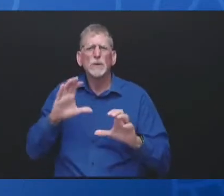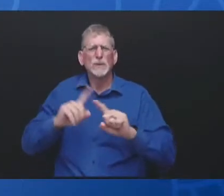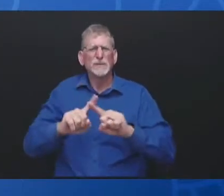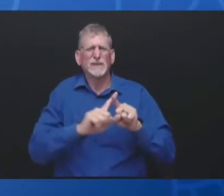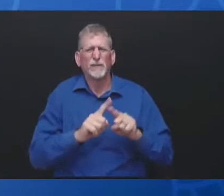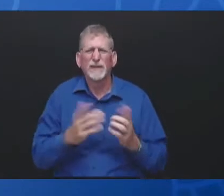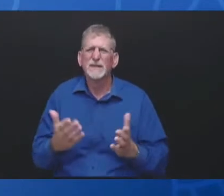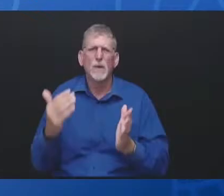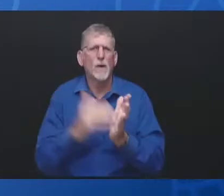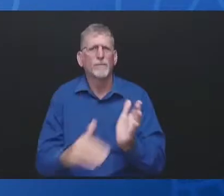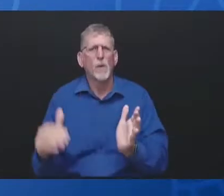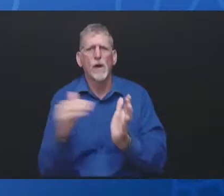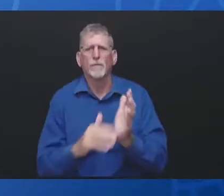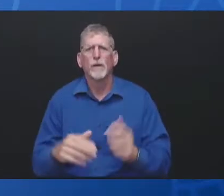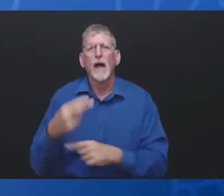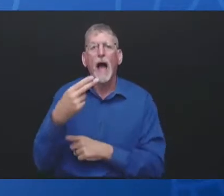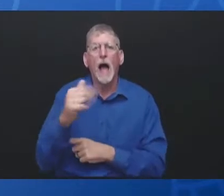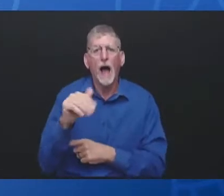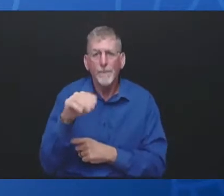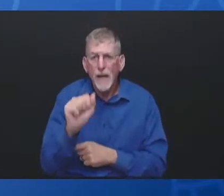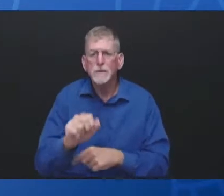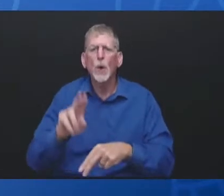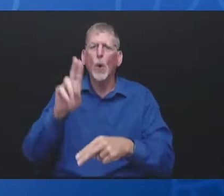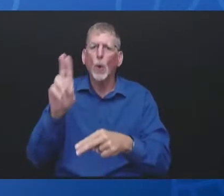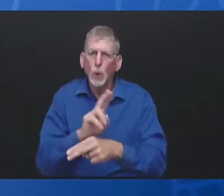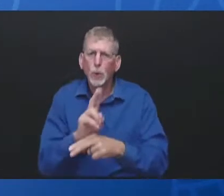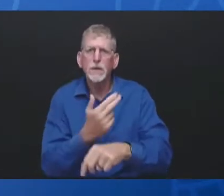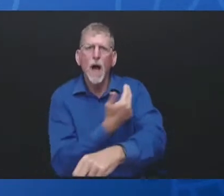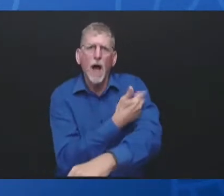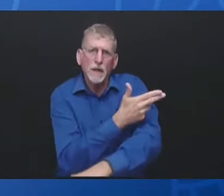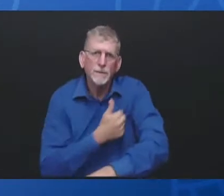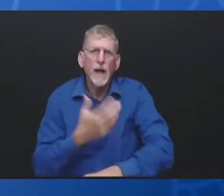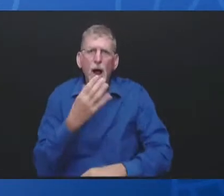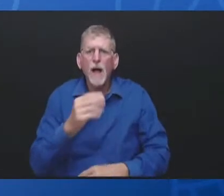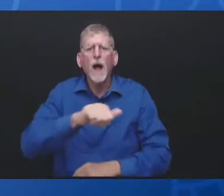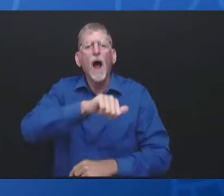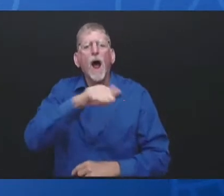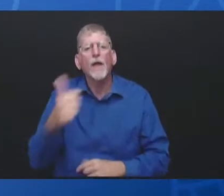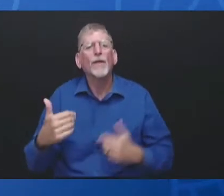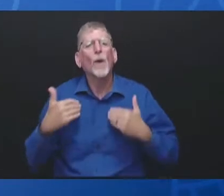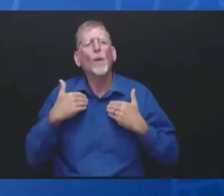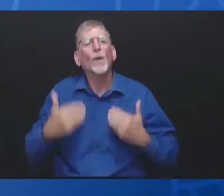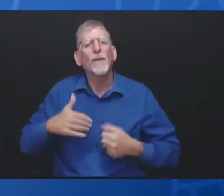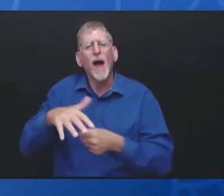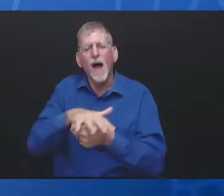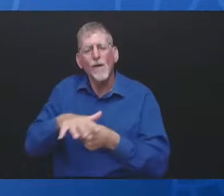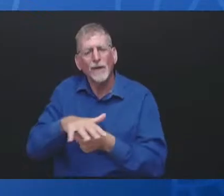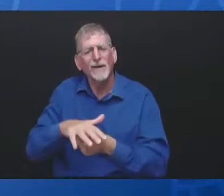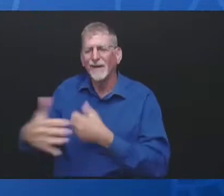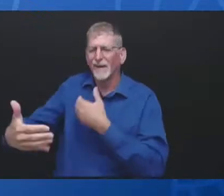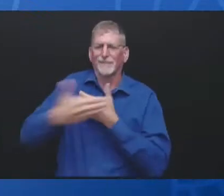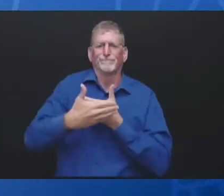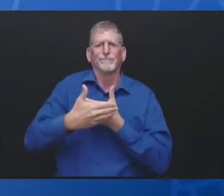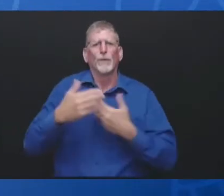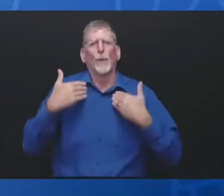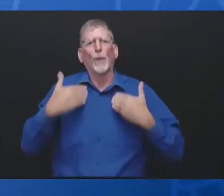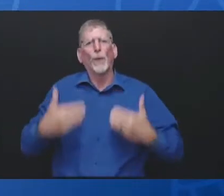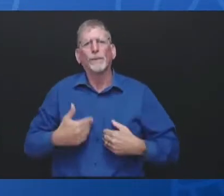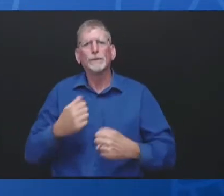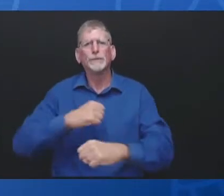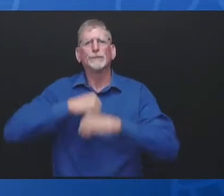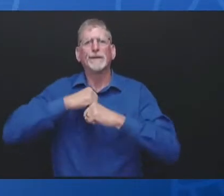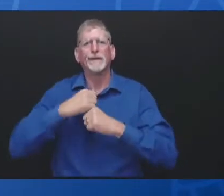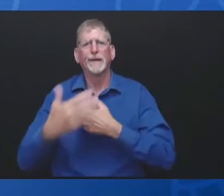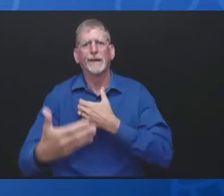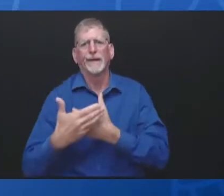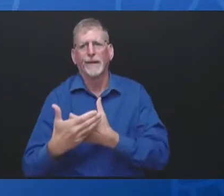Hamas uses hospitals and other humanitarian areas as human shields. This is why we continue to try to get a ceasefire